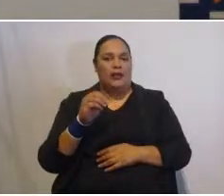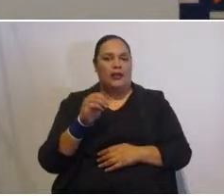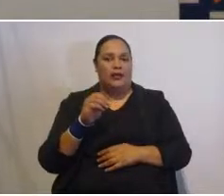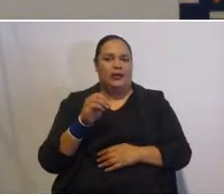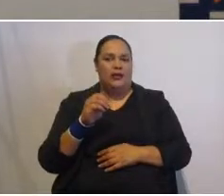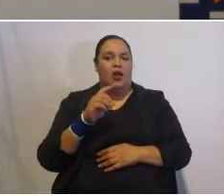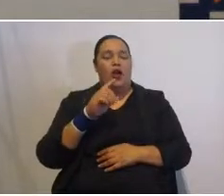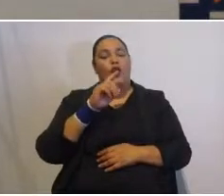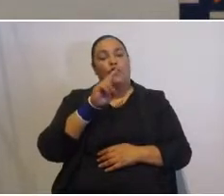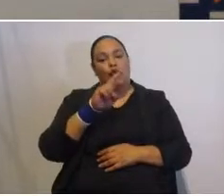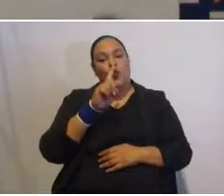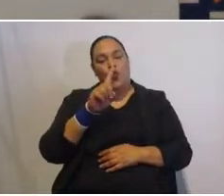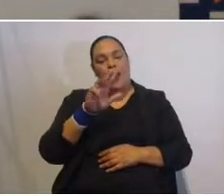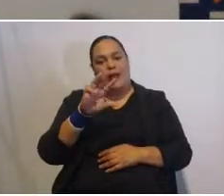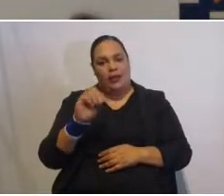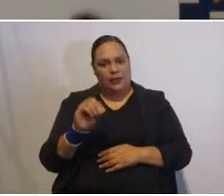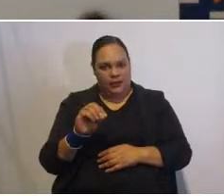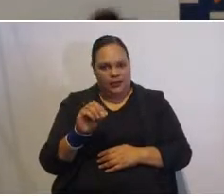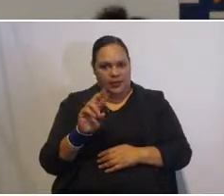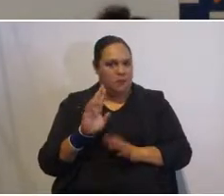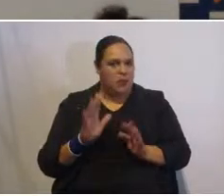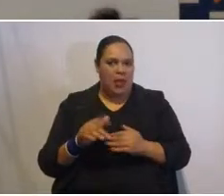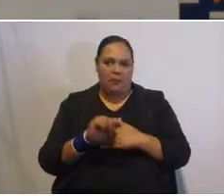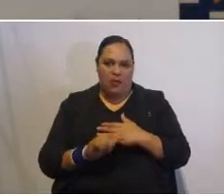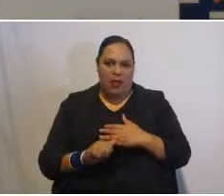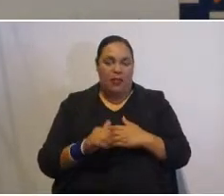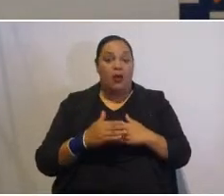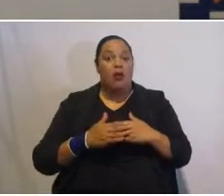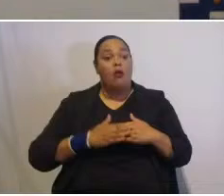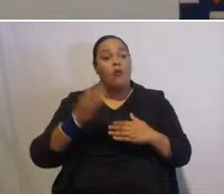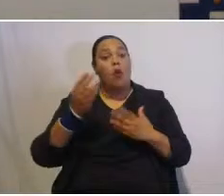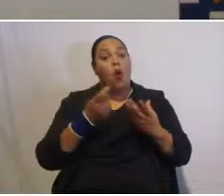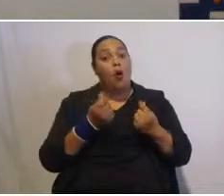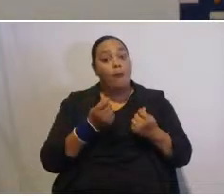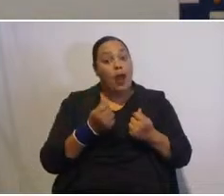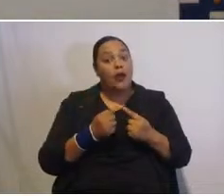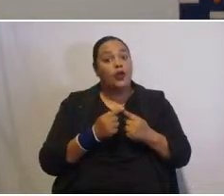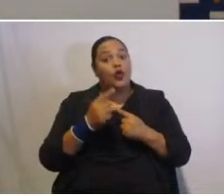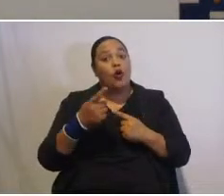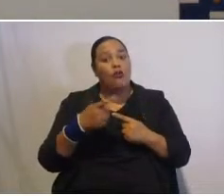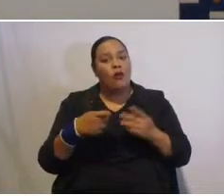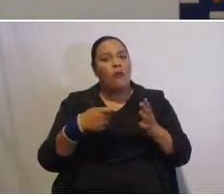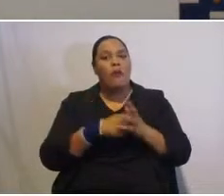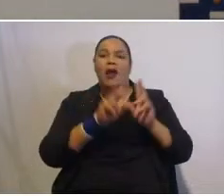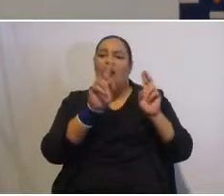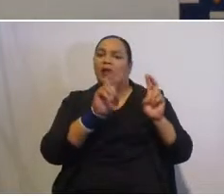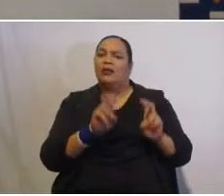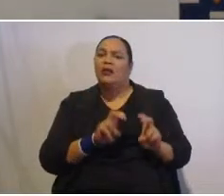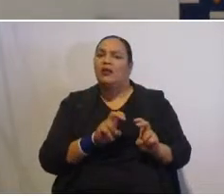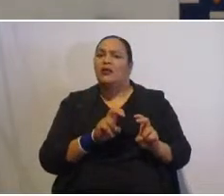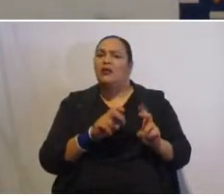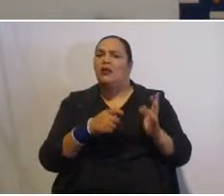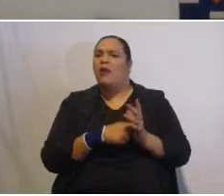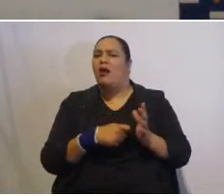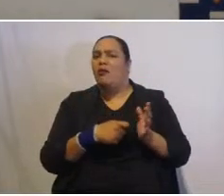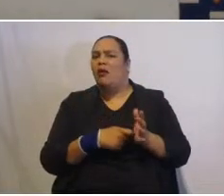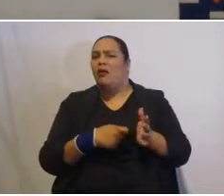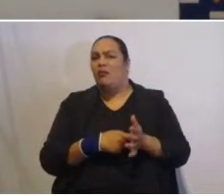2,190. And most our money is going to electricity.